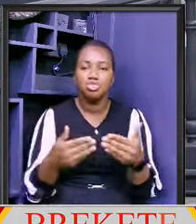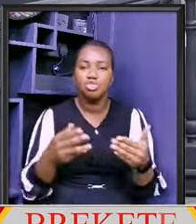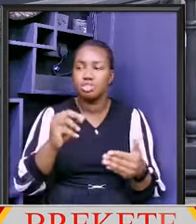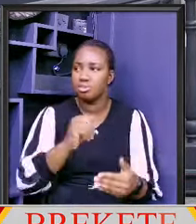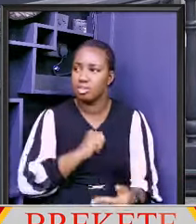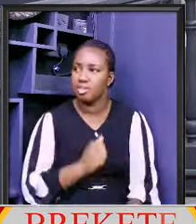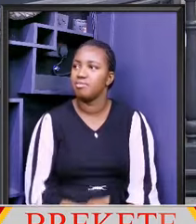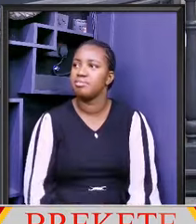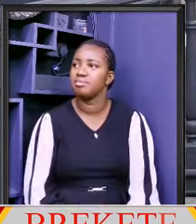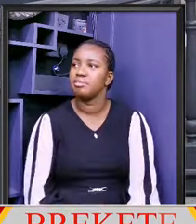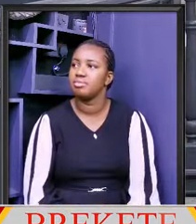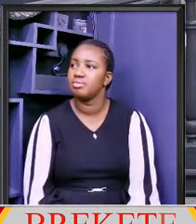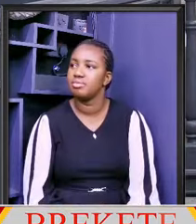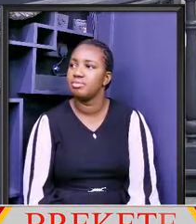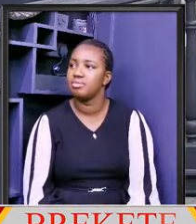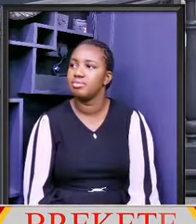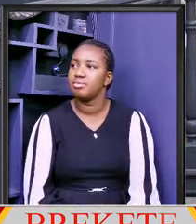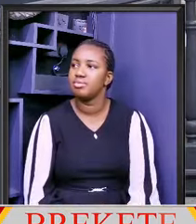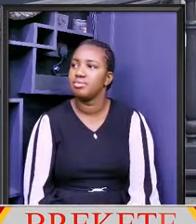Chief.